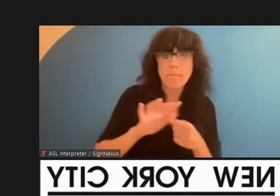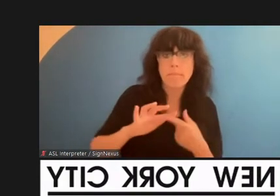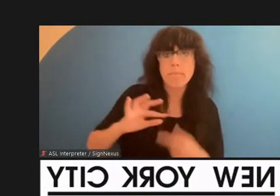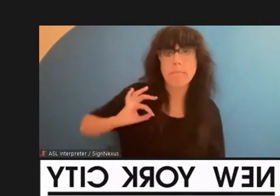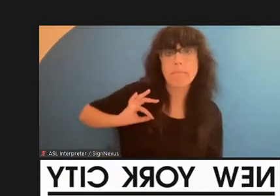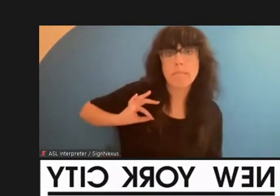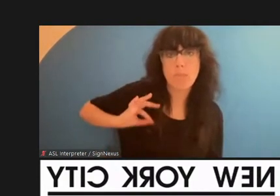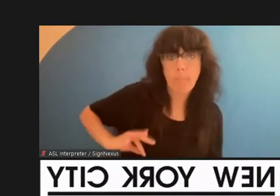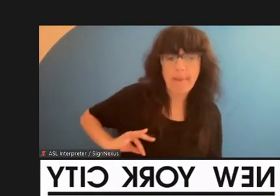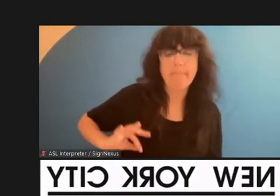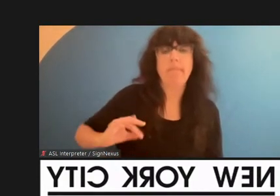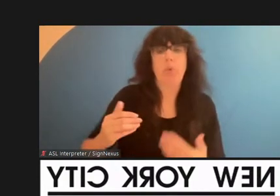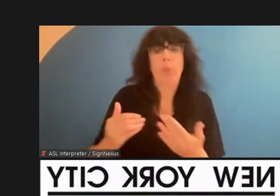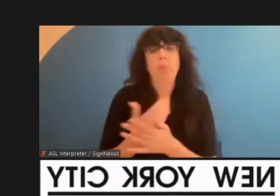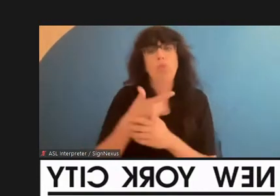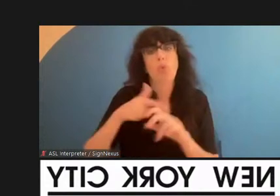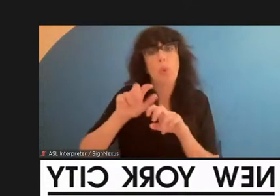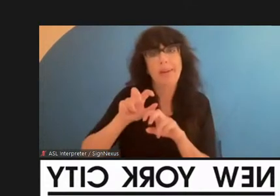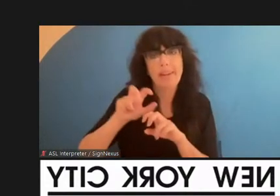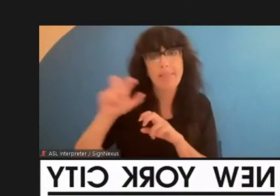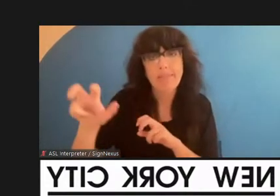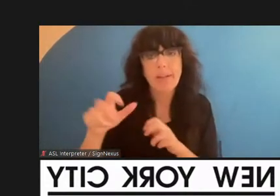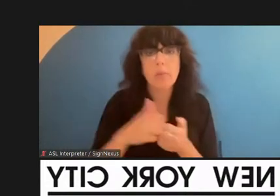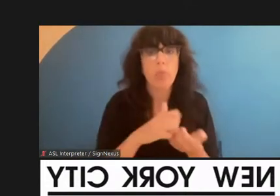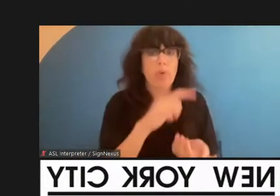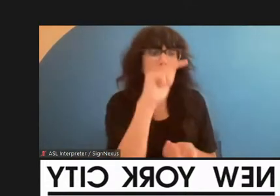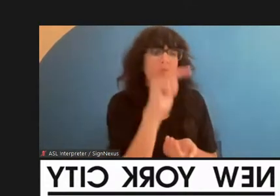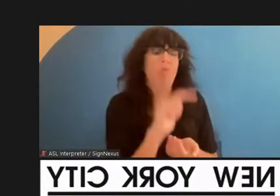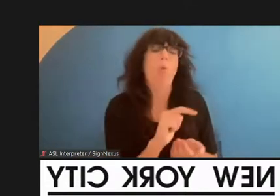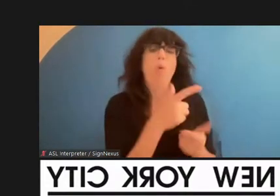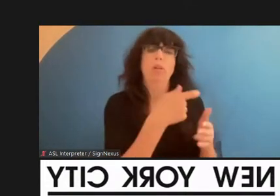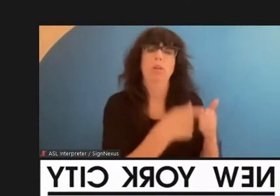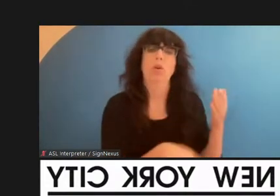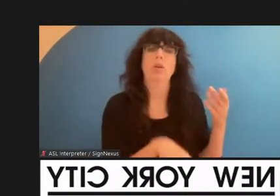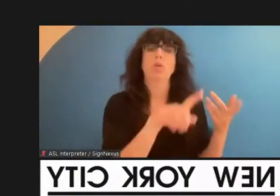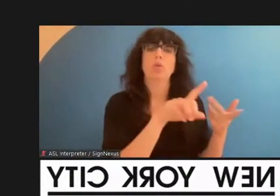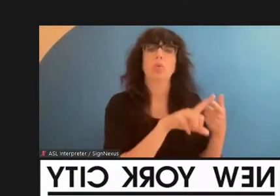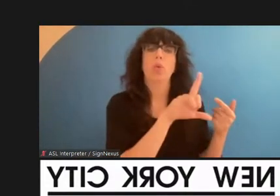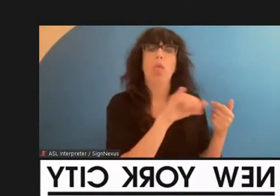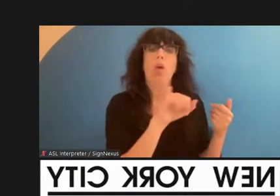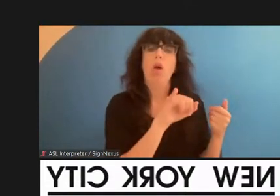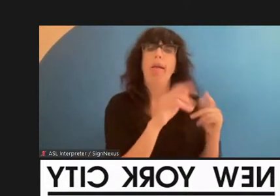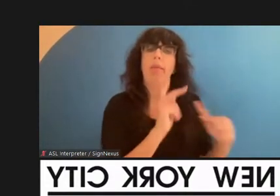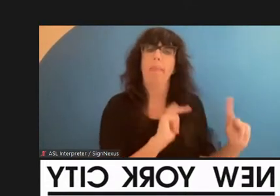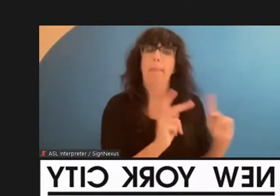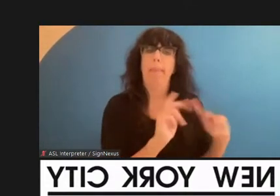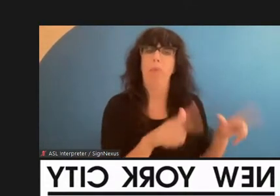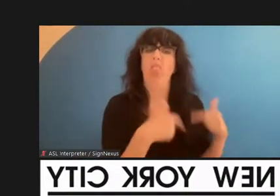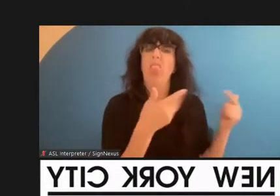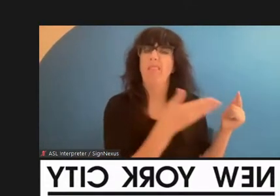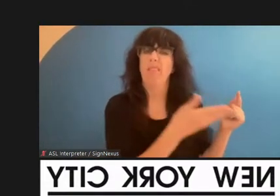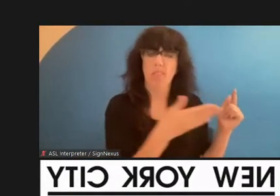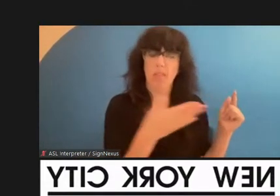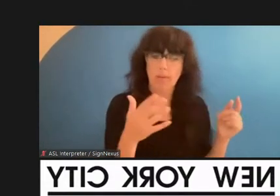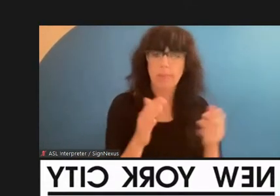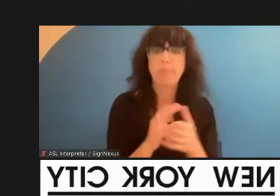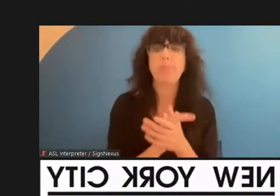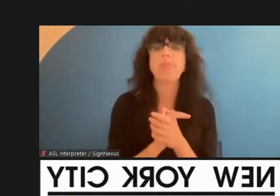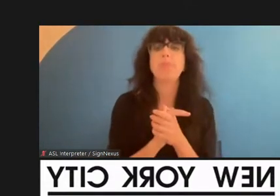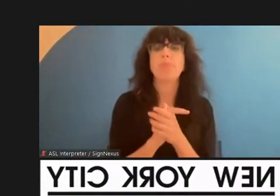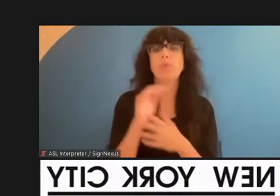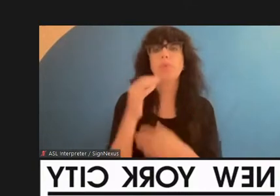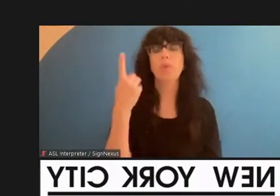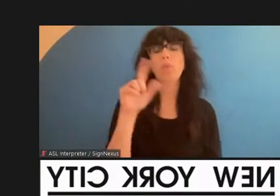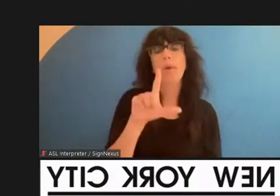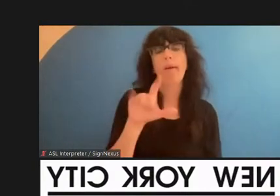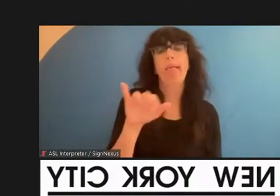investment with the lowest cost to long islanders the promised 10 percent proceeds for the long island railroad